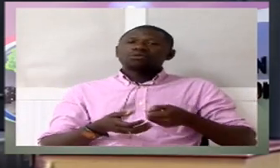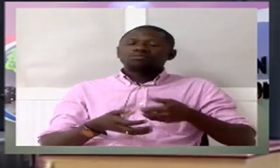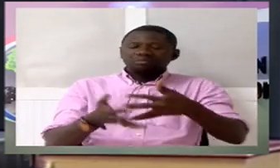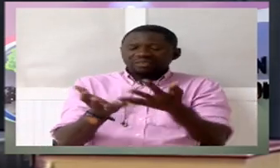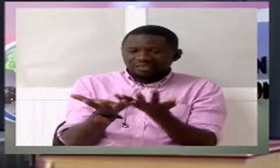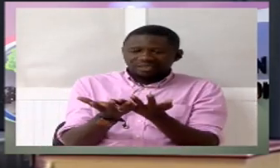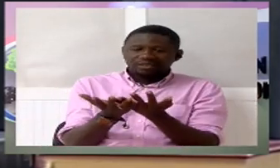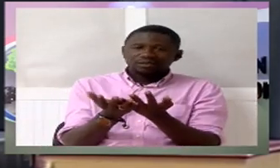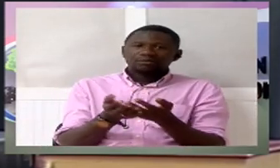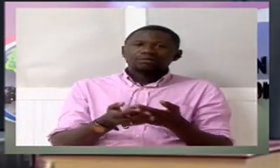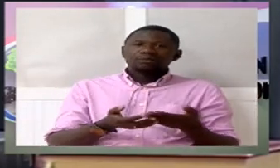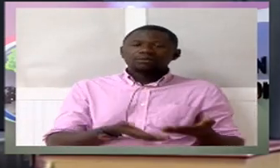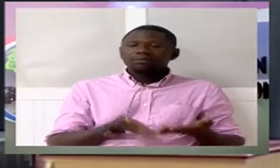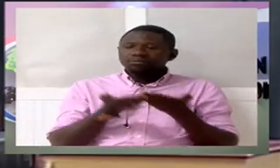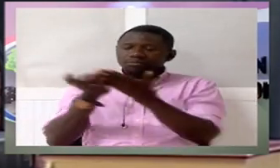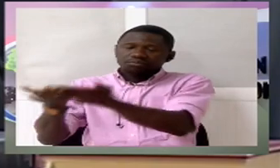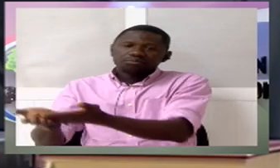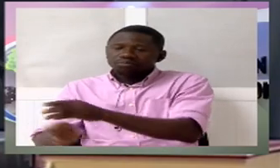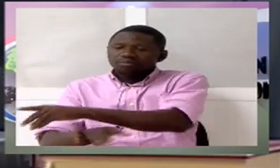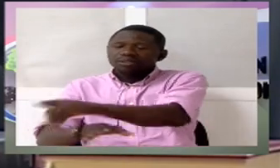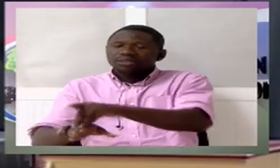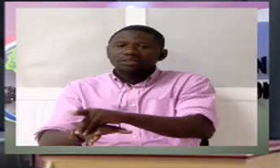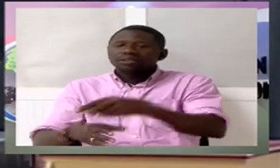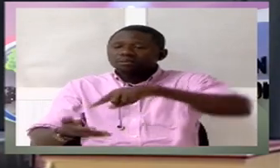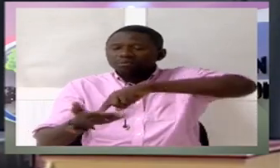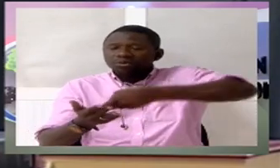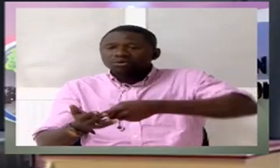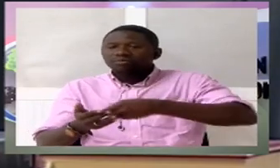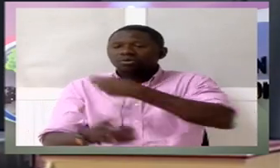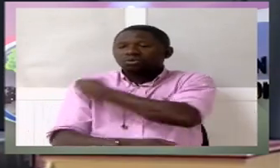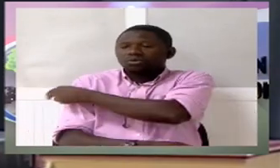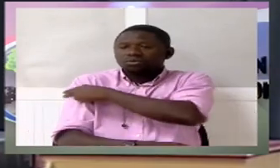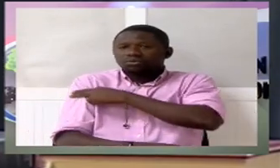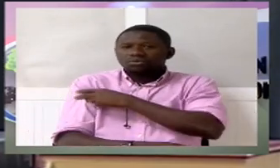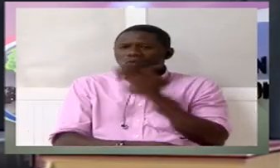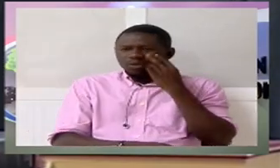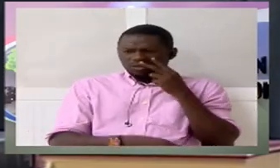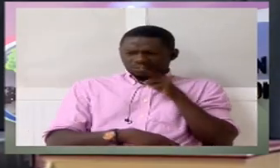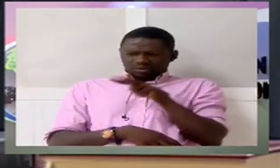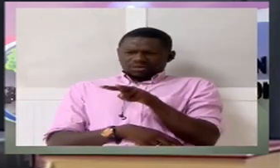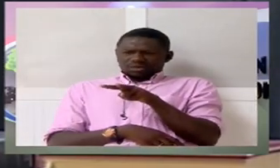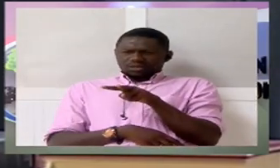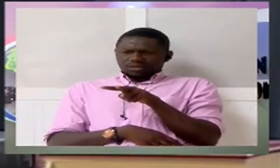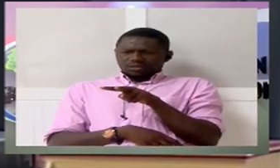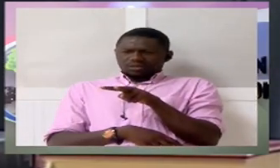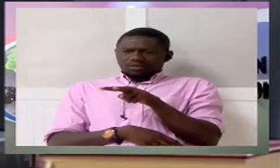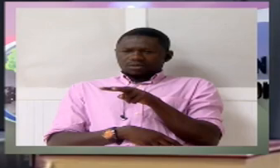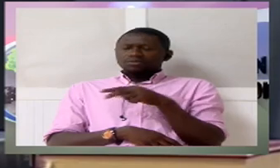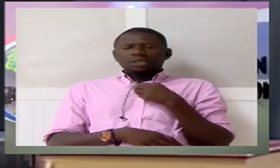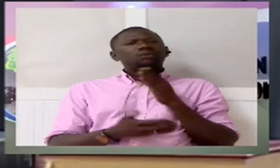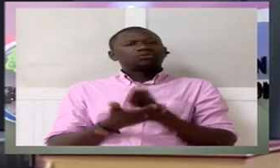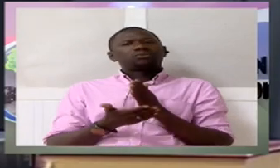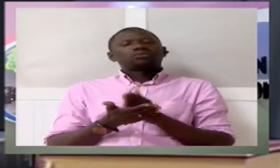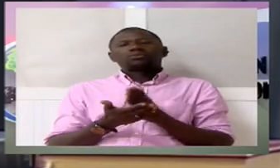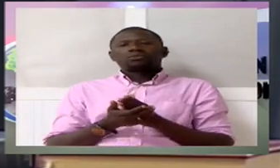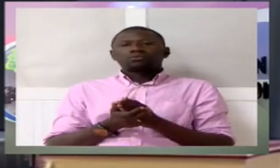basket. They went and placed it in the middle of the hospital. When I saw that.